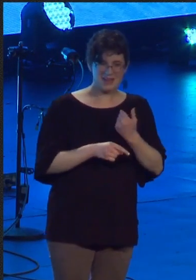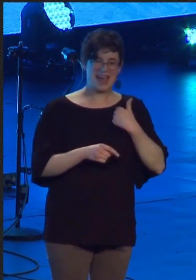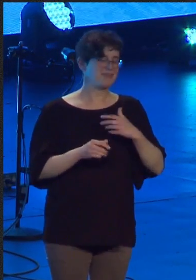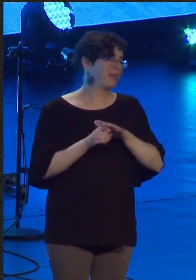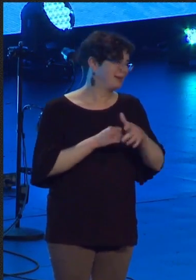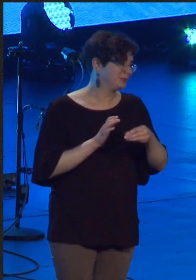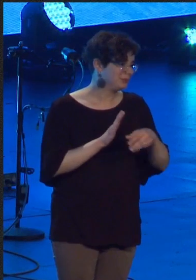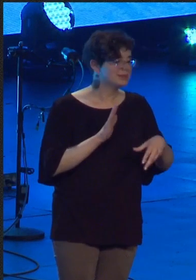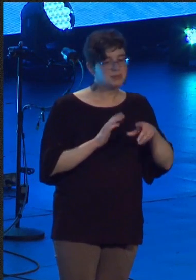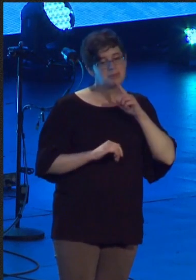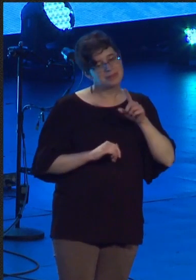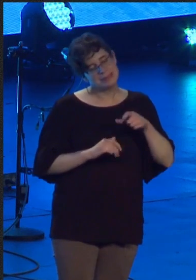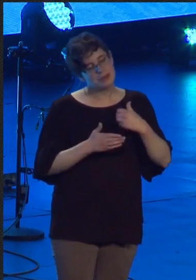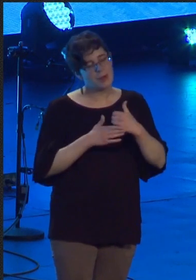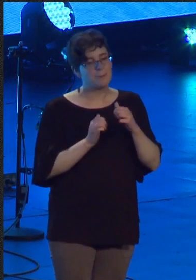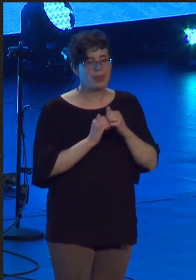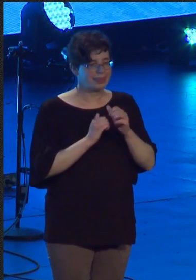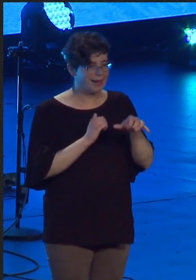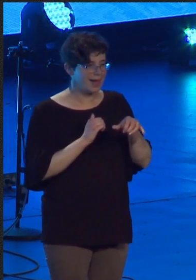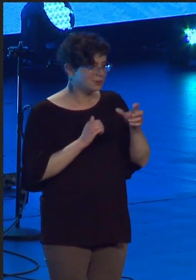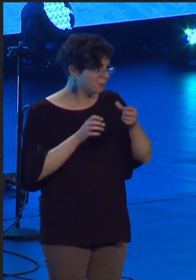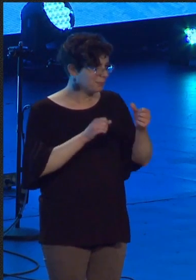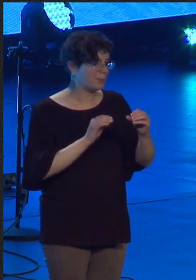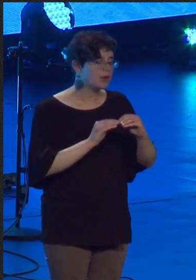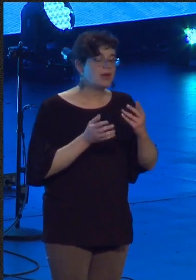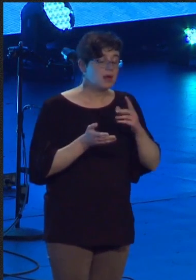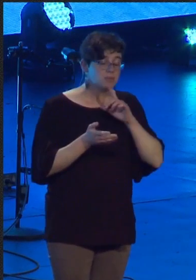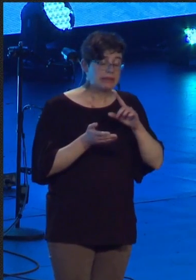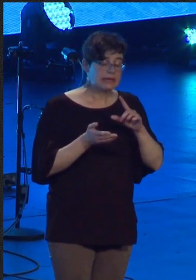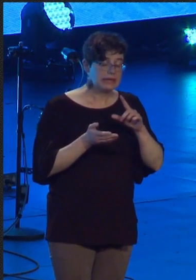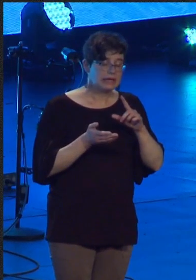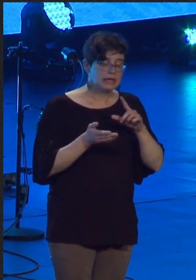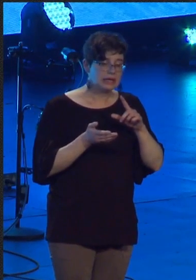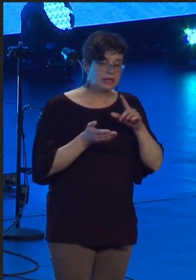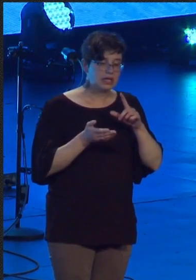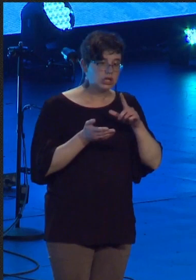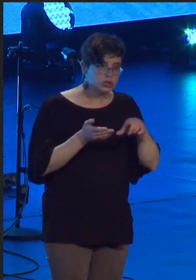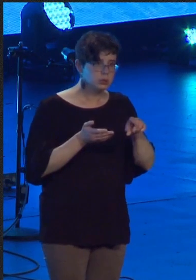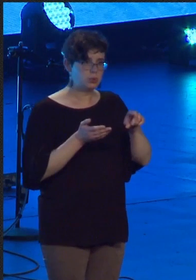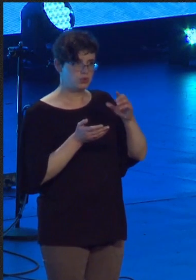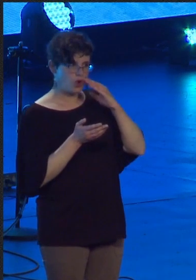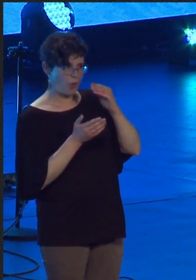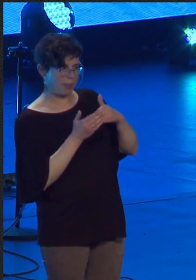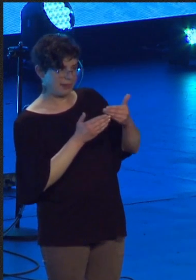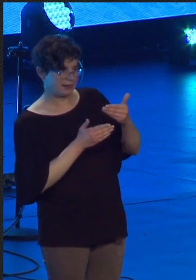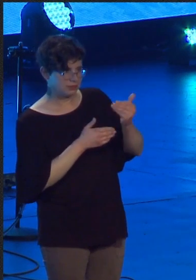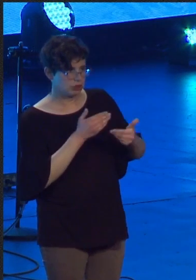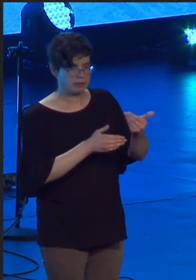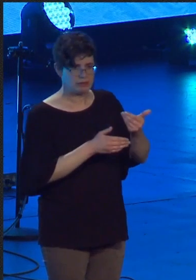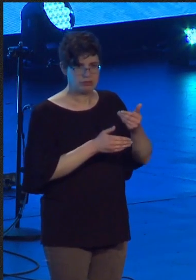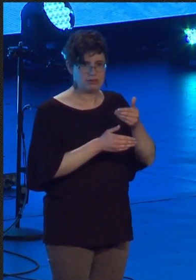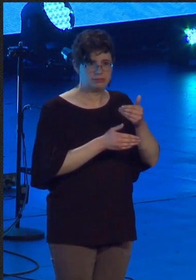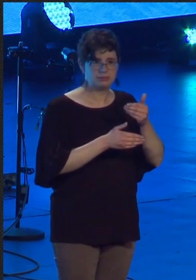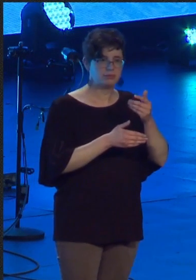No, we do. We need your help with that. You are more in touch with the next generation than most